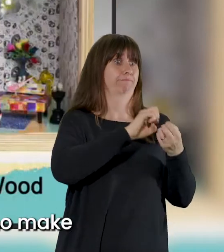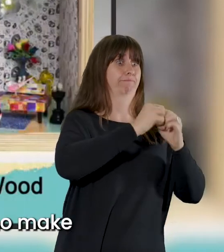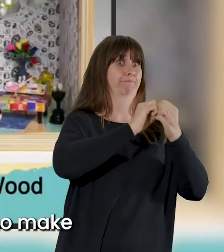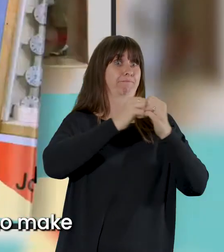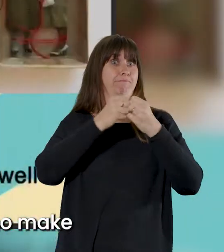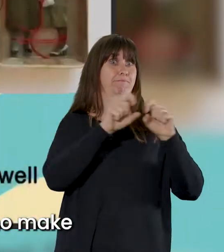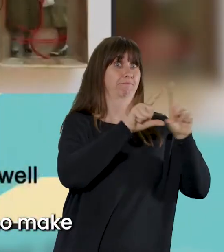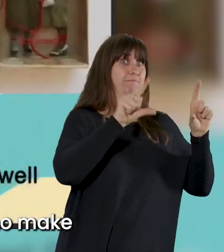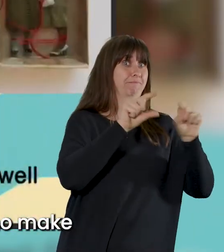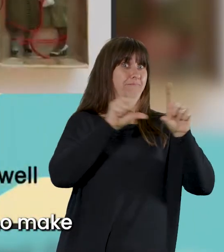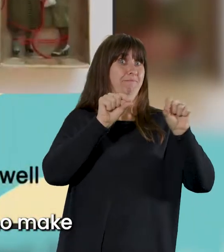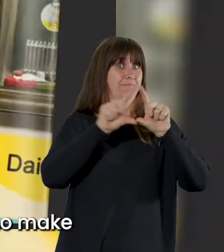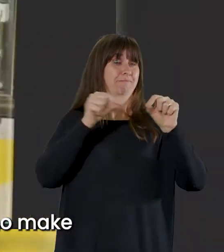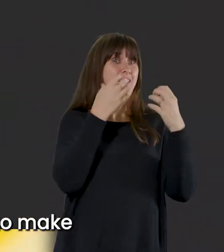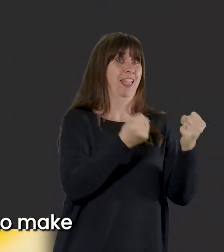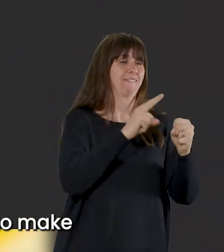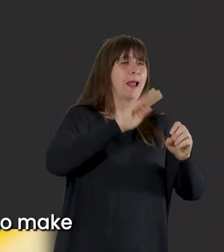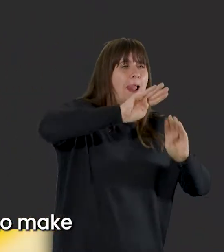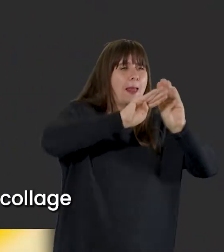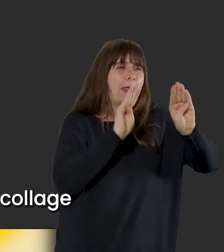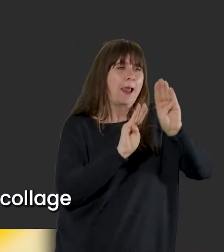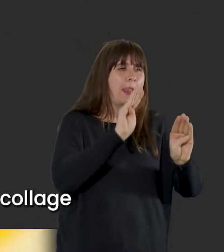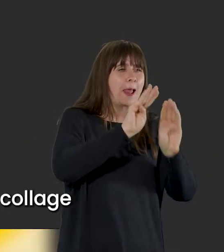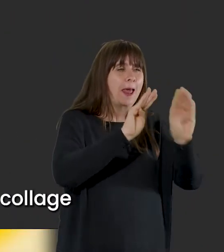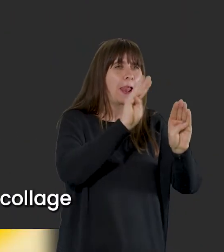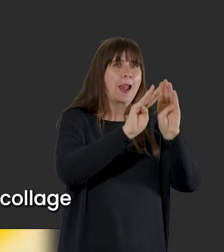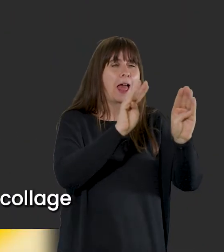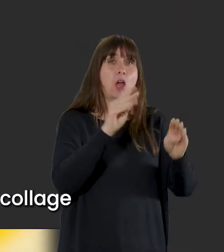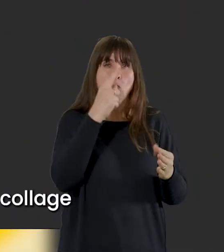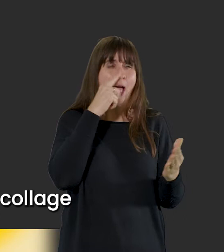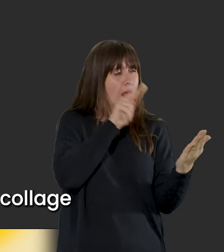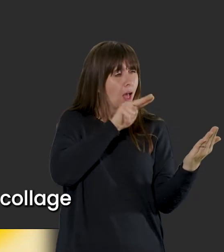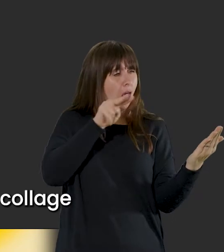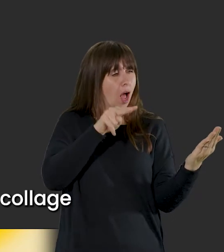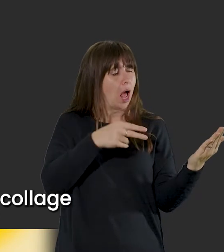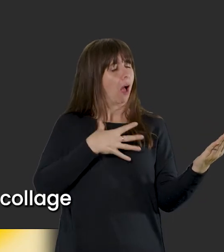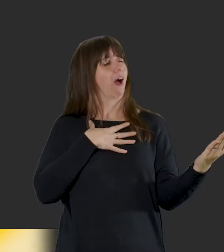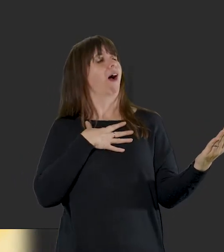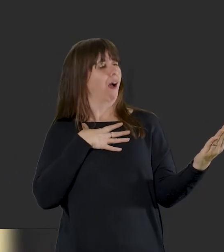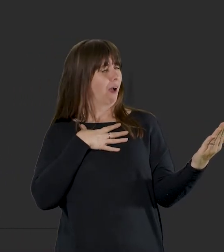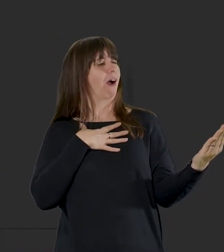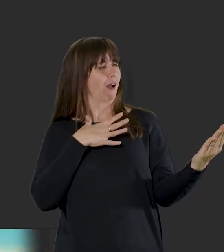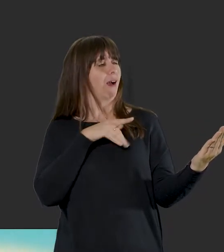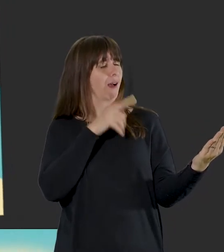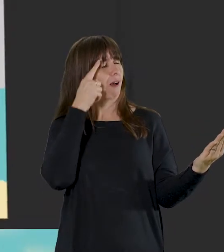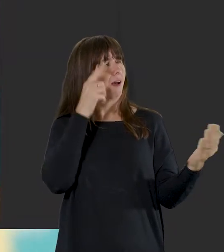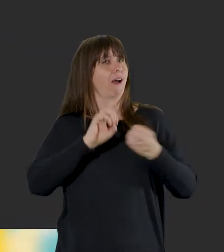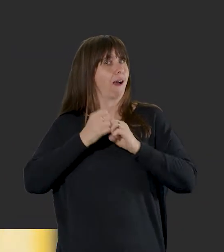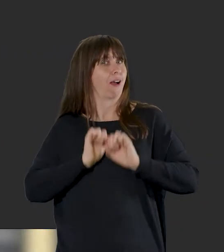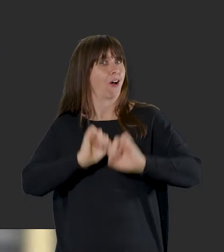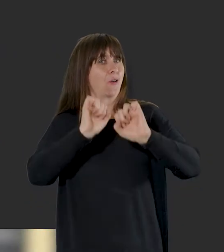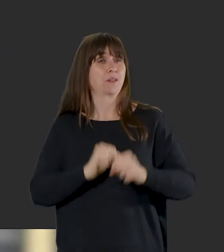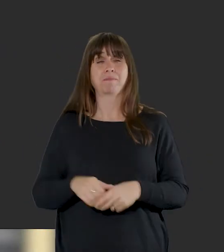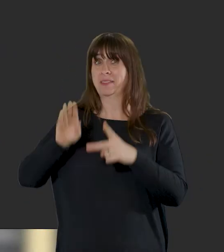The first booklet is of images by artists who make dioramas in their art practice or who use collage techniques to explore